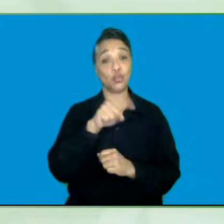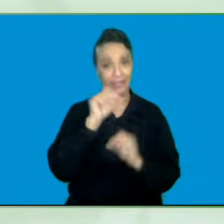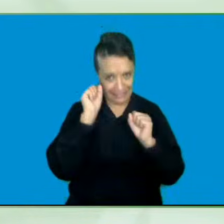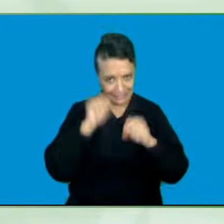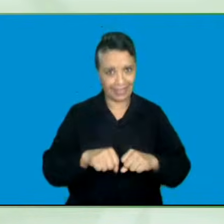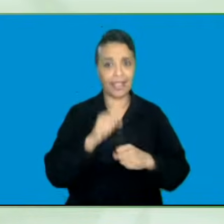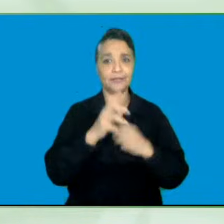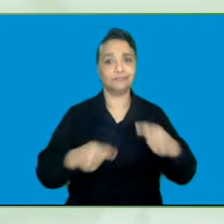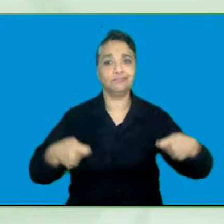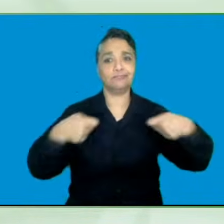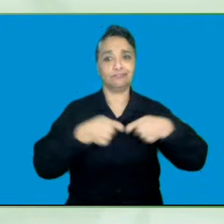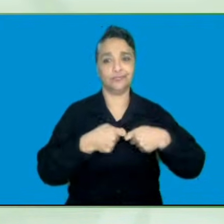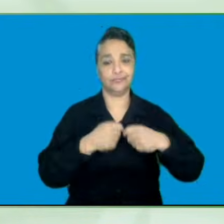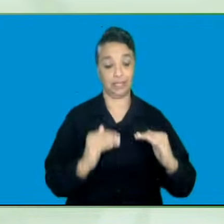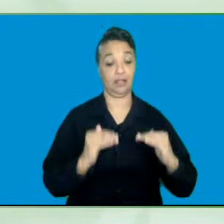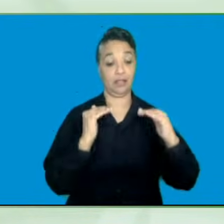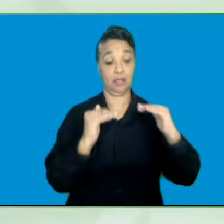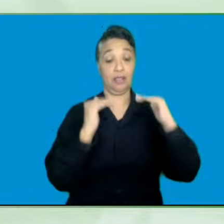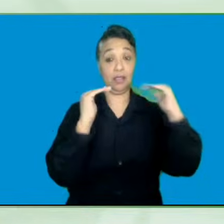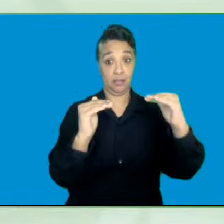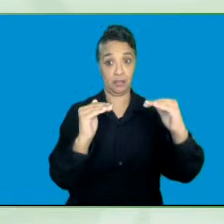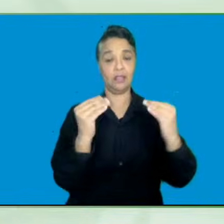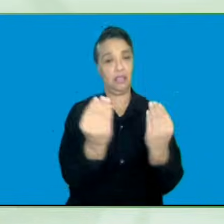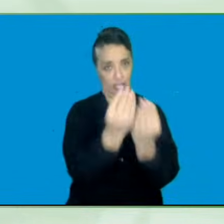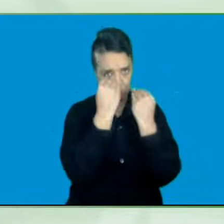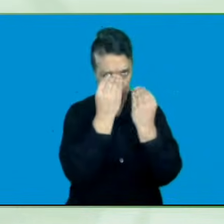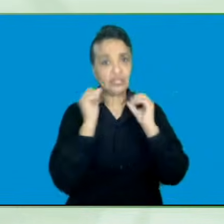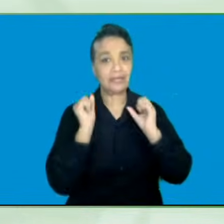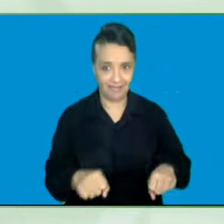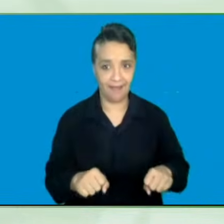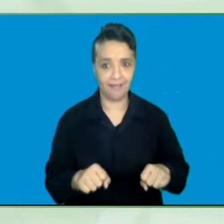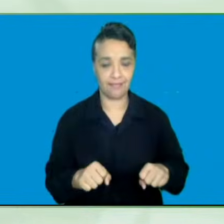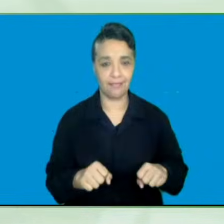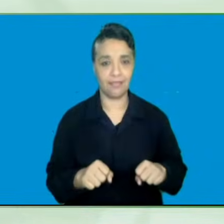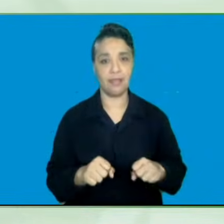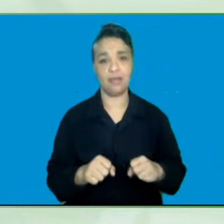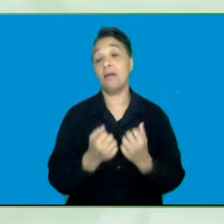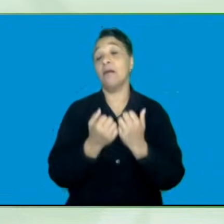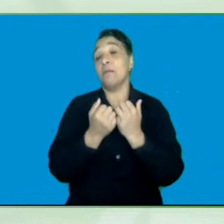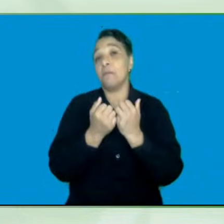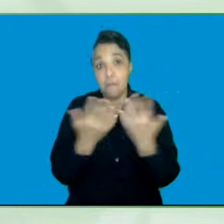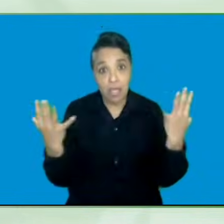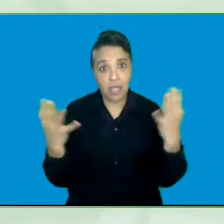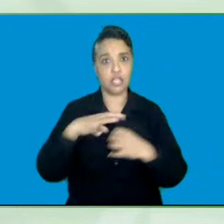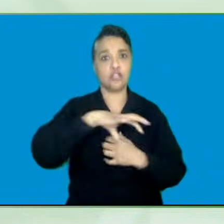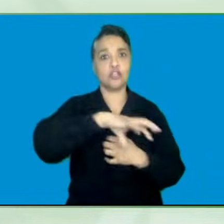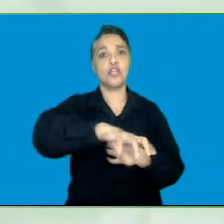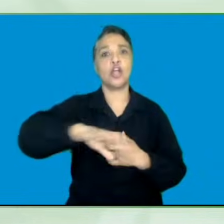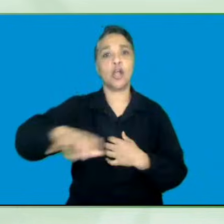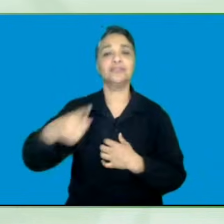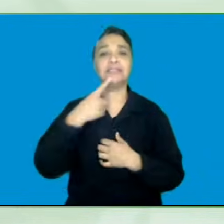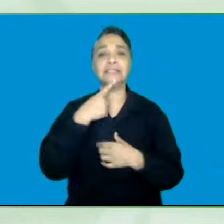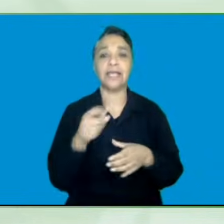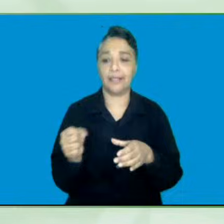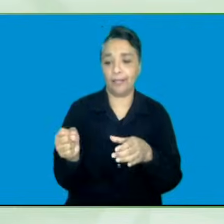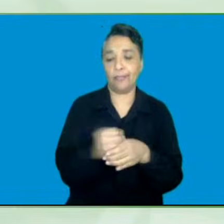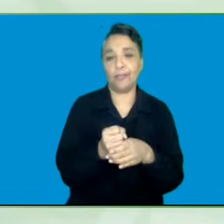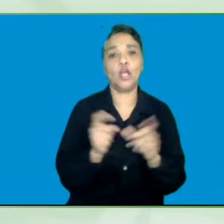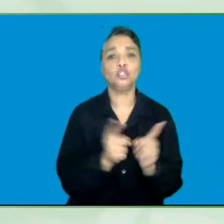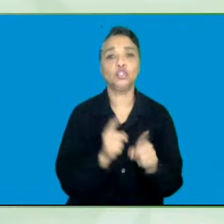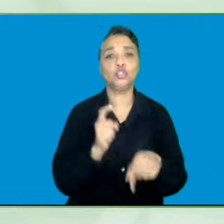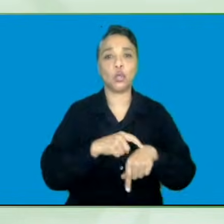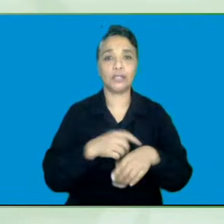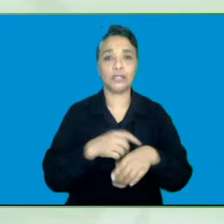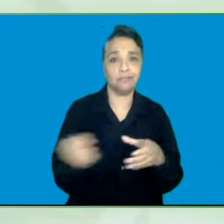secondary level or tertiary level. And in many countries, apprenticeships would be probably the best known form of